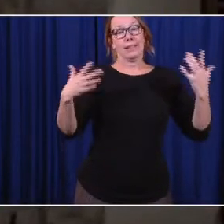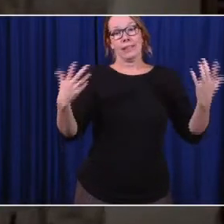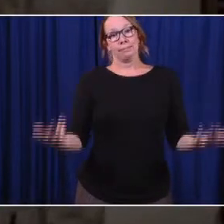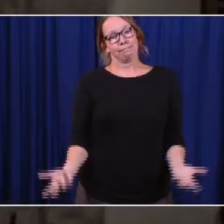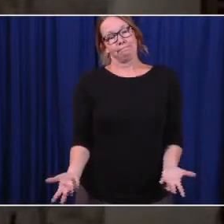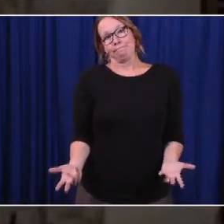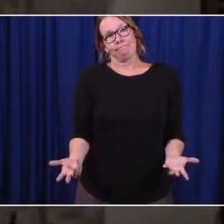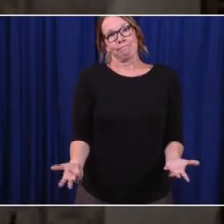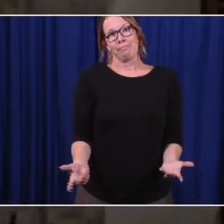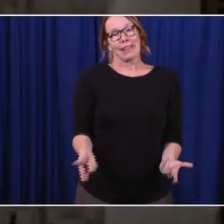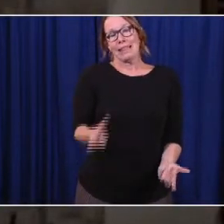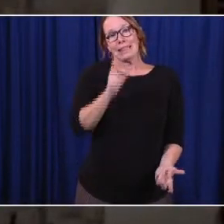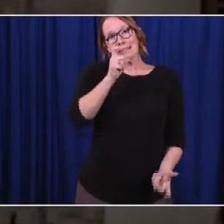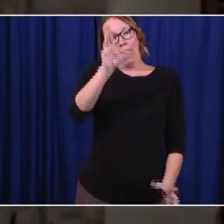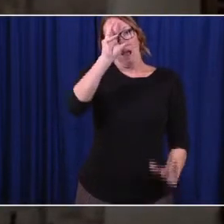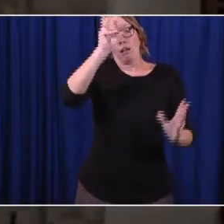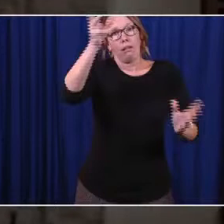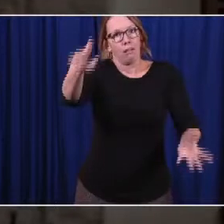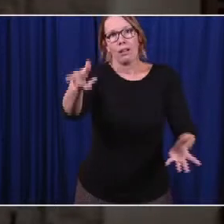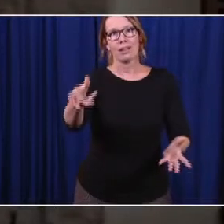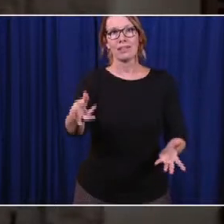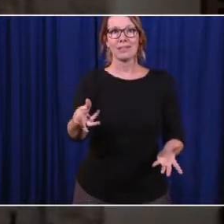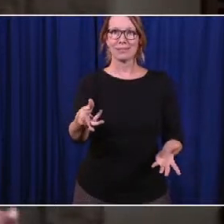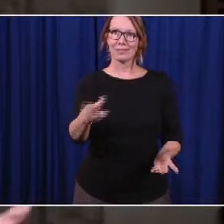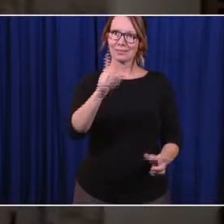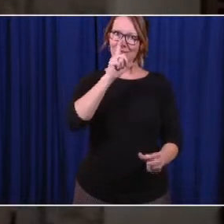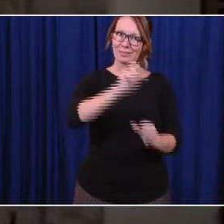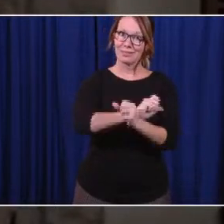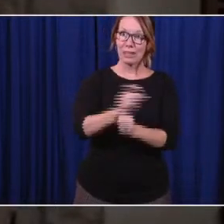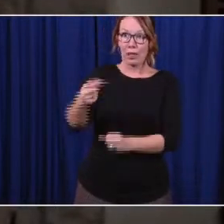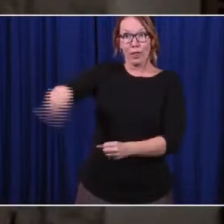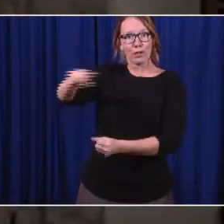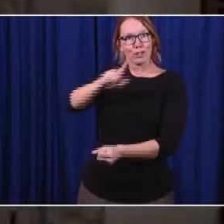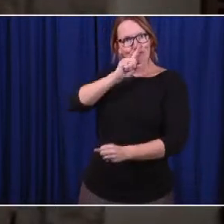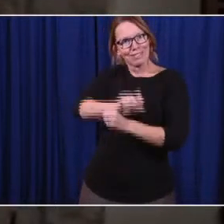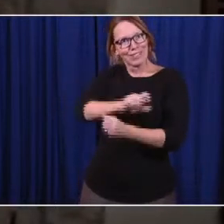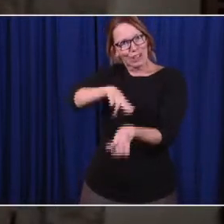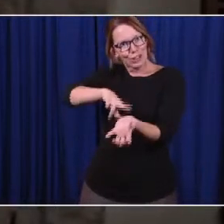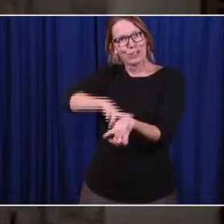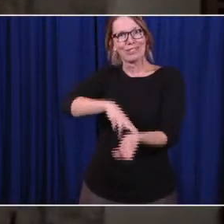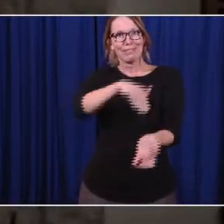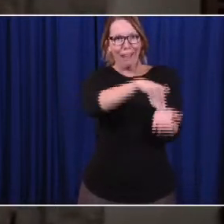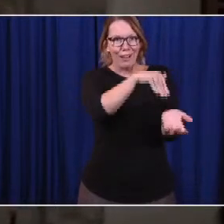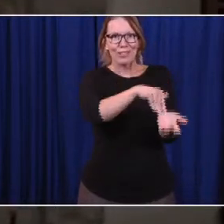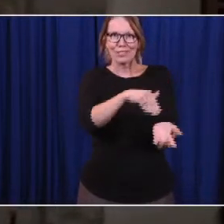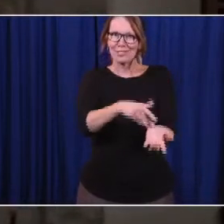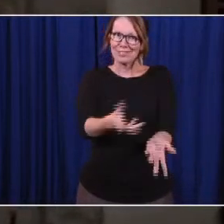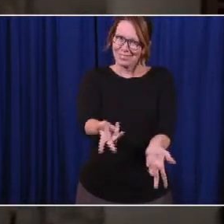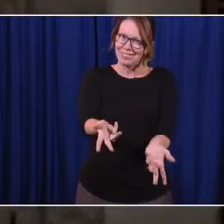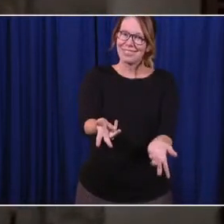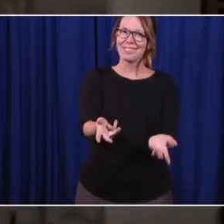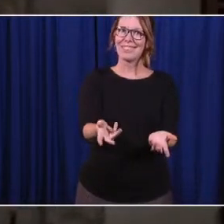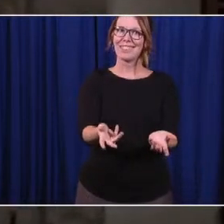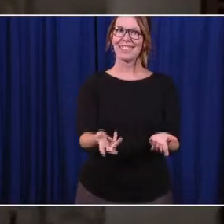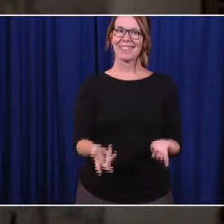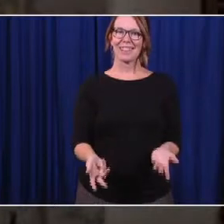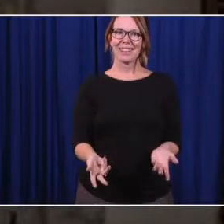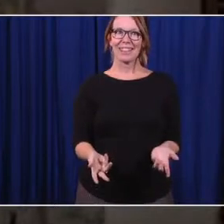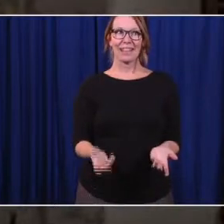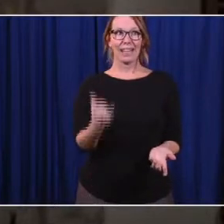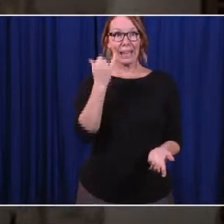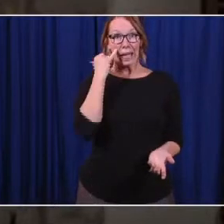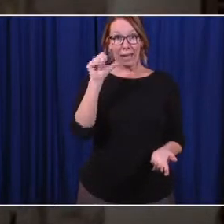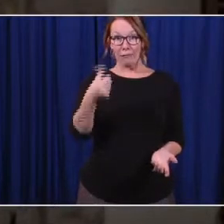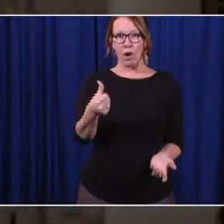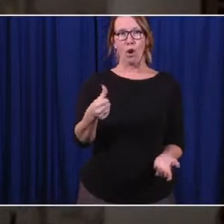This is not fantasy and this is not made up. These are real nurses, these are real doctors, these are real people reporting this. I would say anybody has any doubts, just